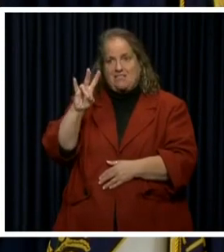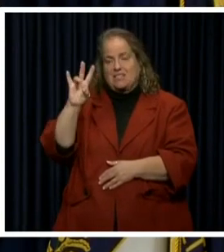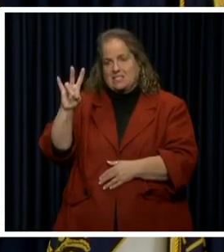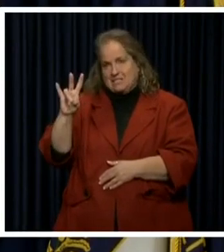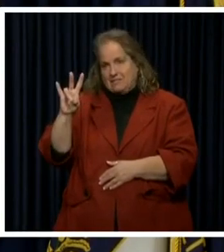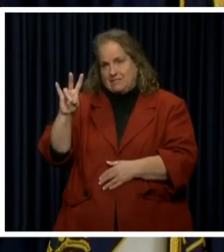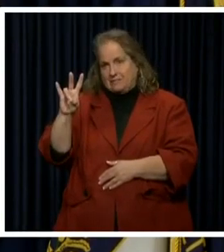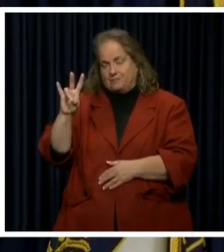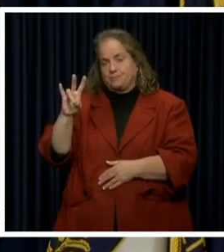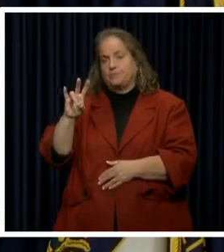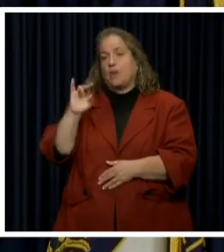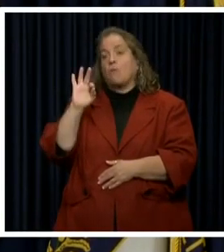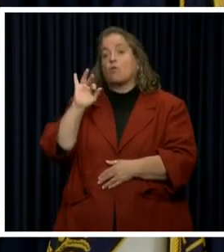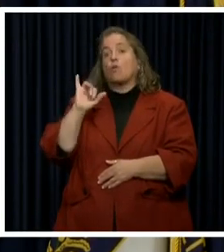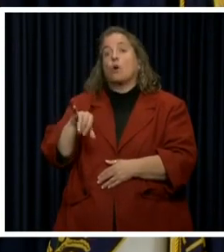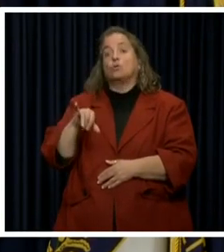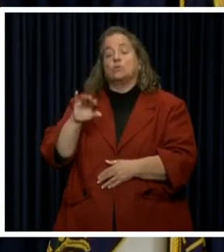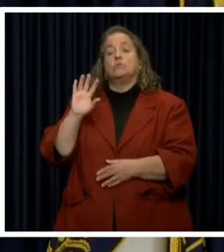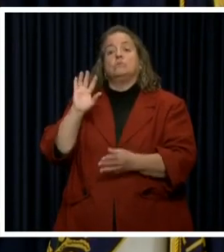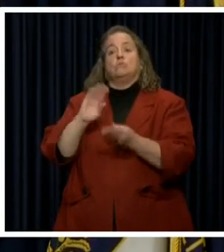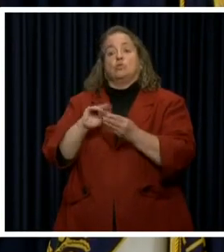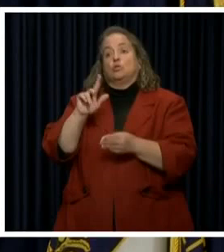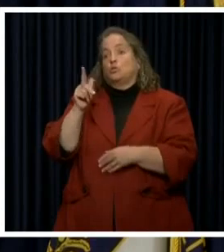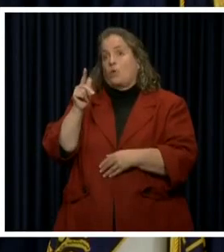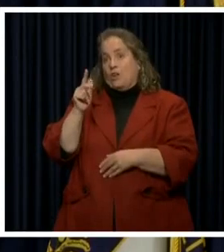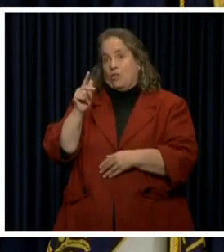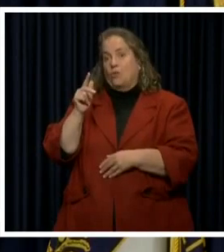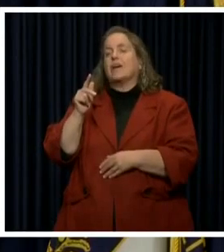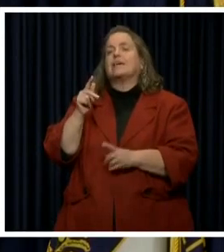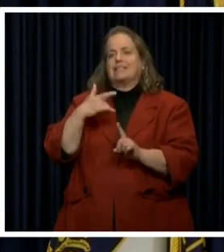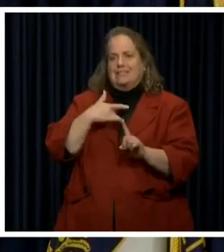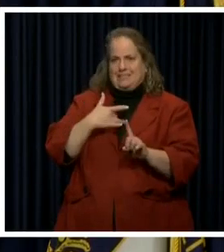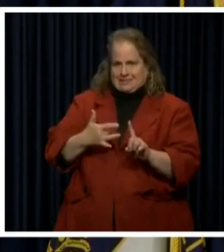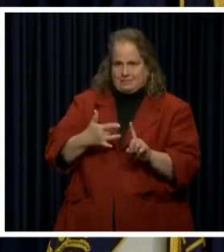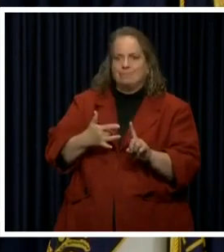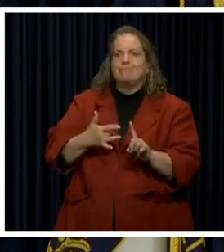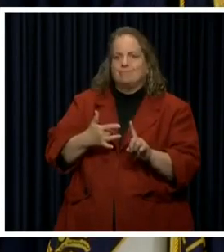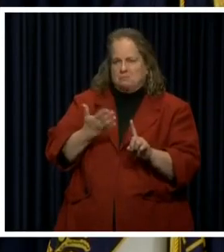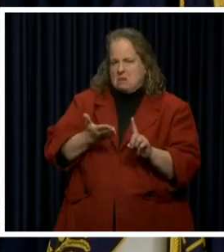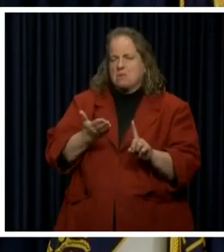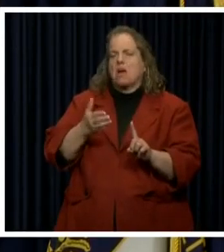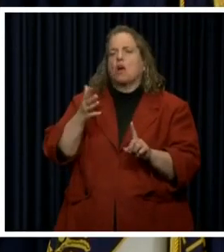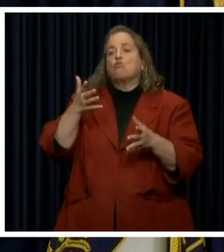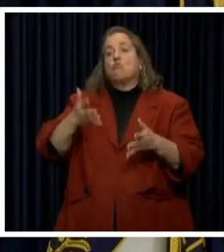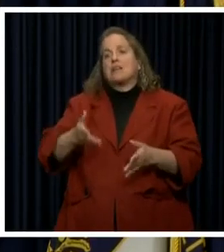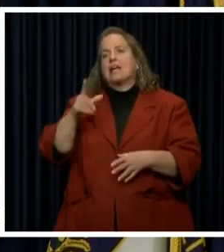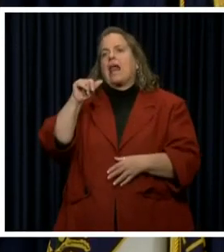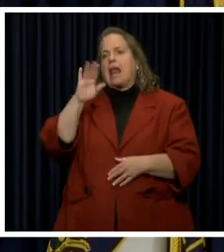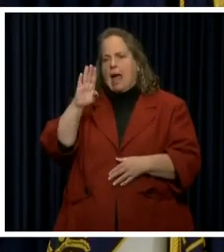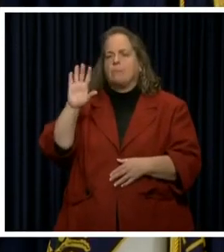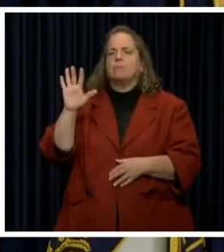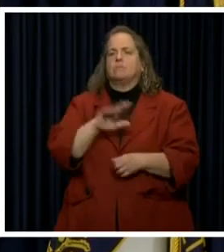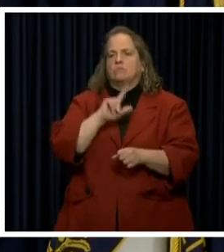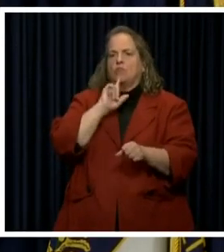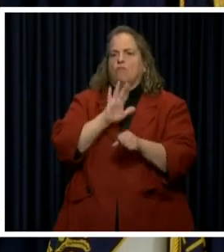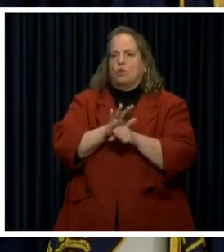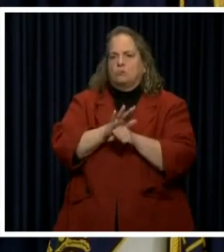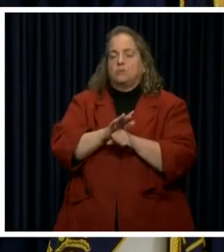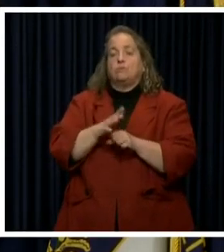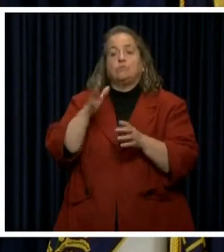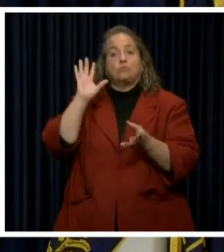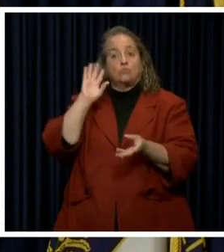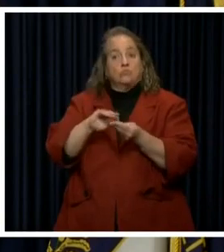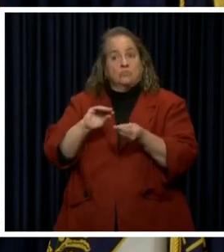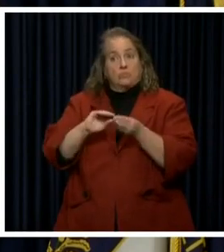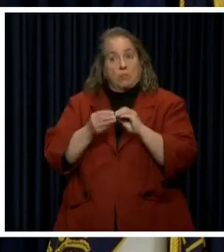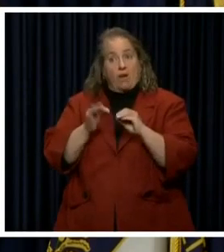6677. Of those, 23 are probable, and the rest are lab confirmed. That's out of a total number of